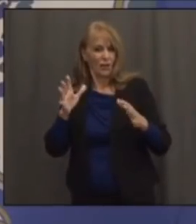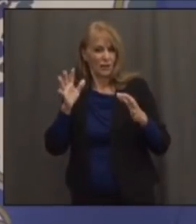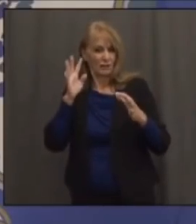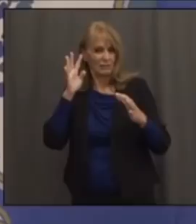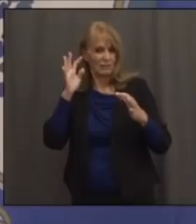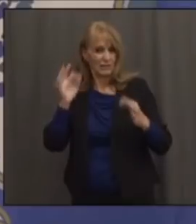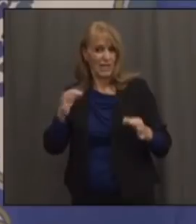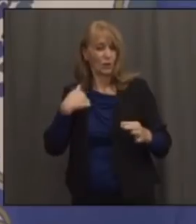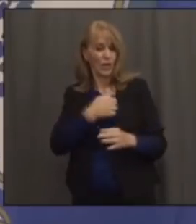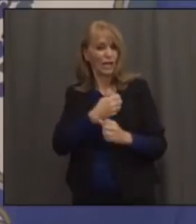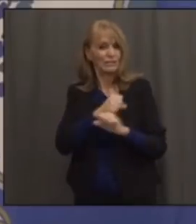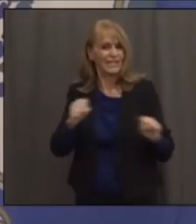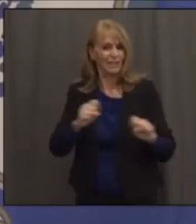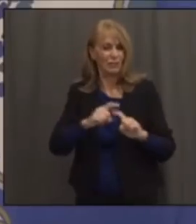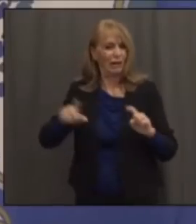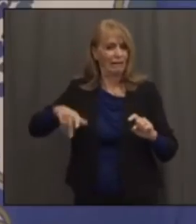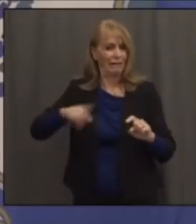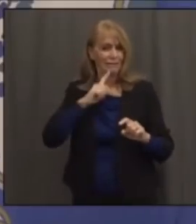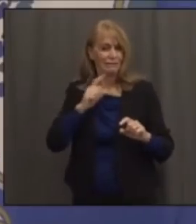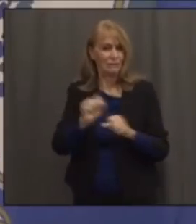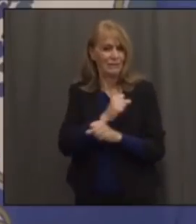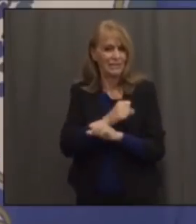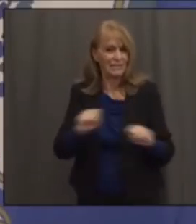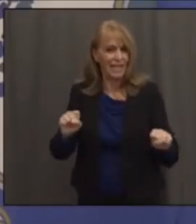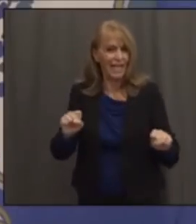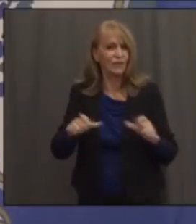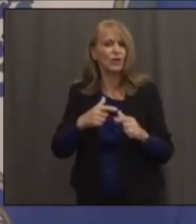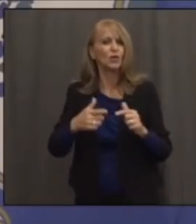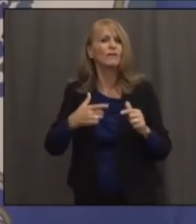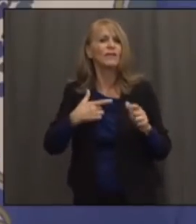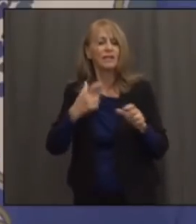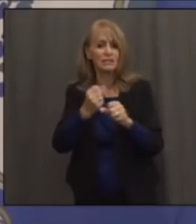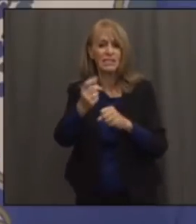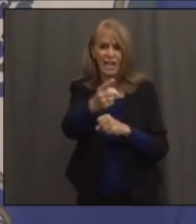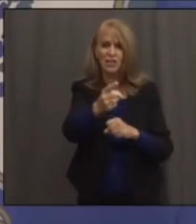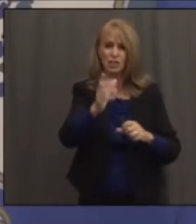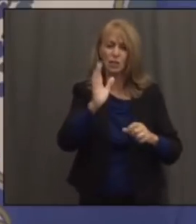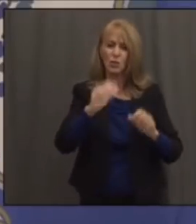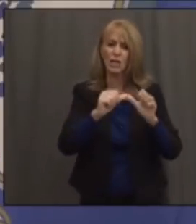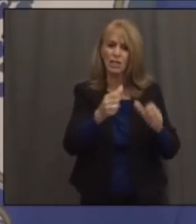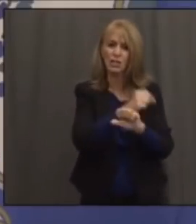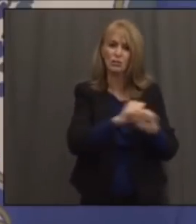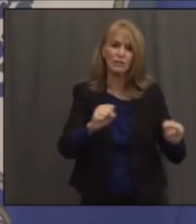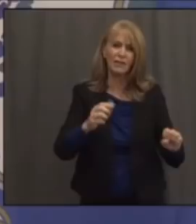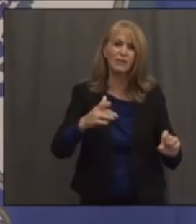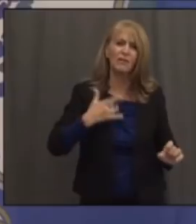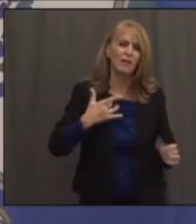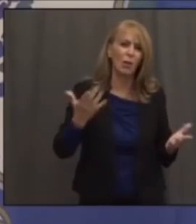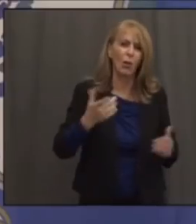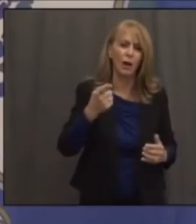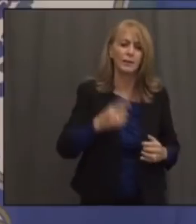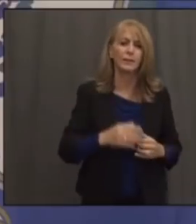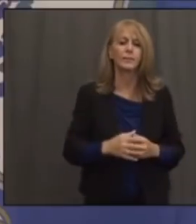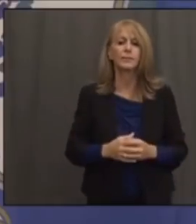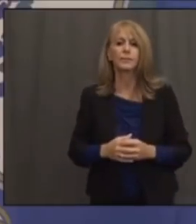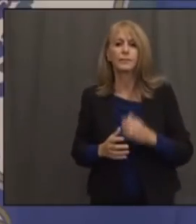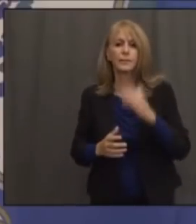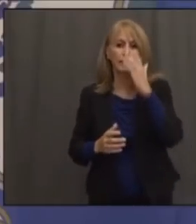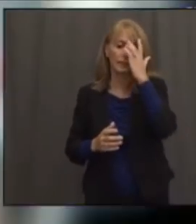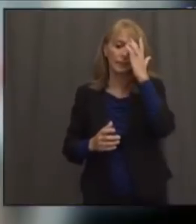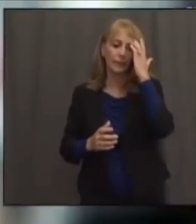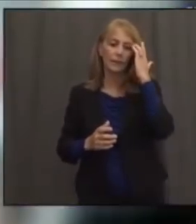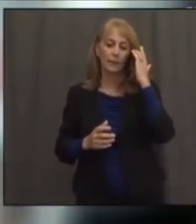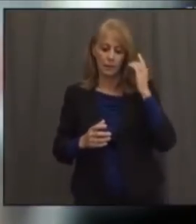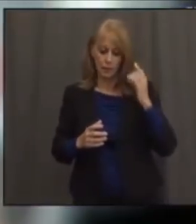with vigilance we're going to be in good shape a year from now? Yeah, well, yeah, I'll take that if I can.